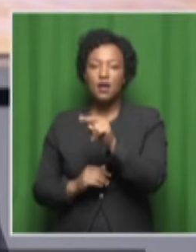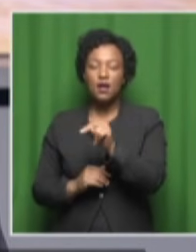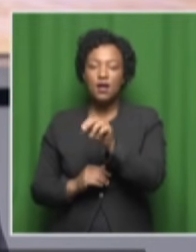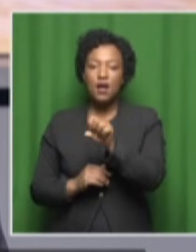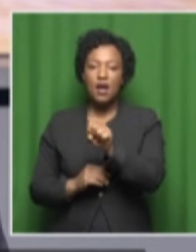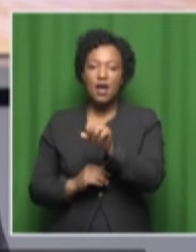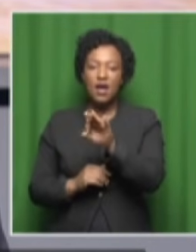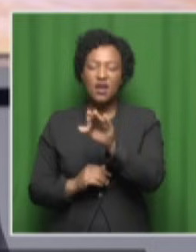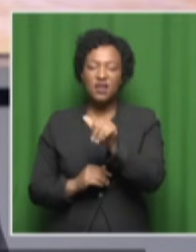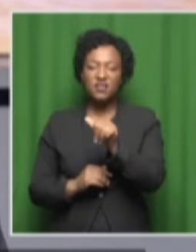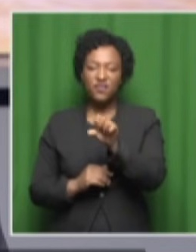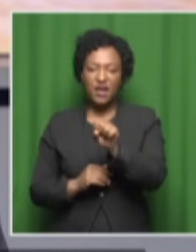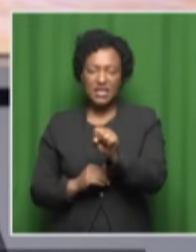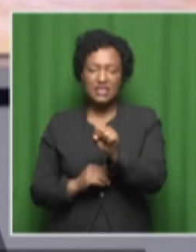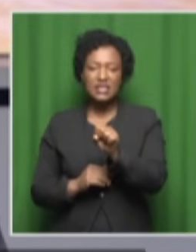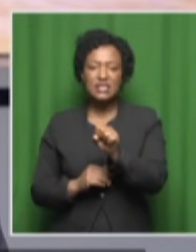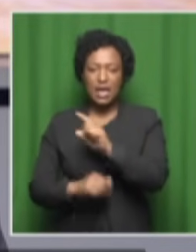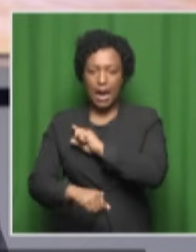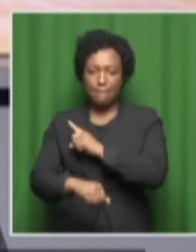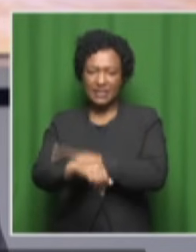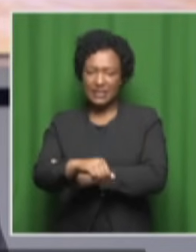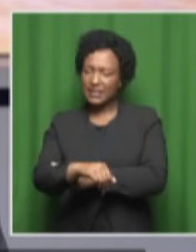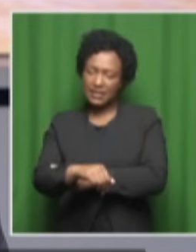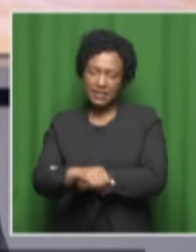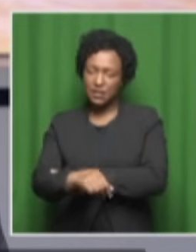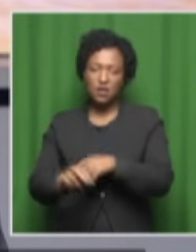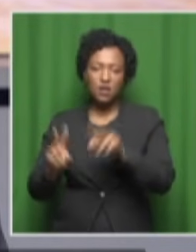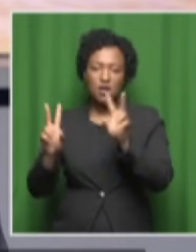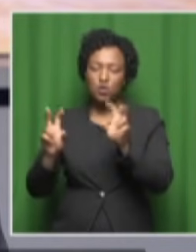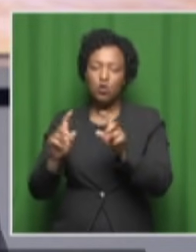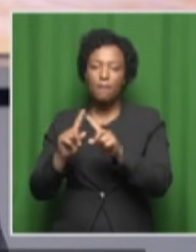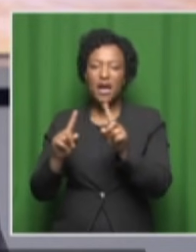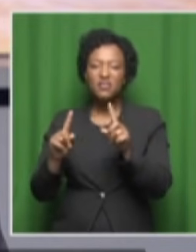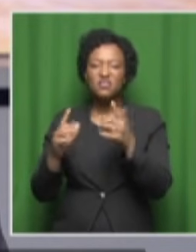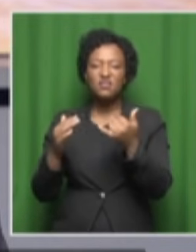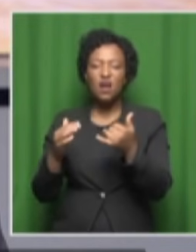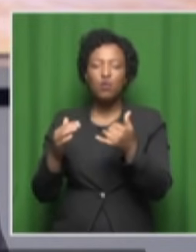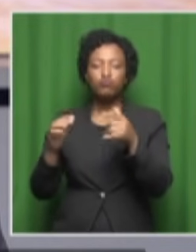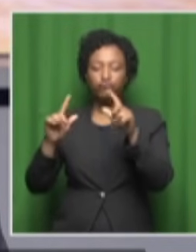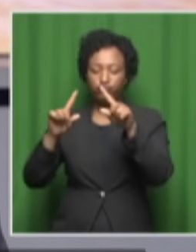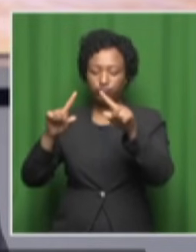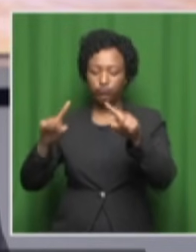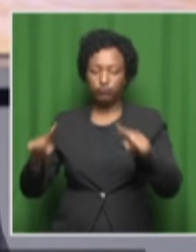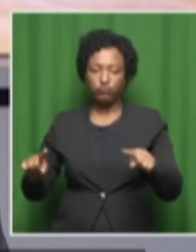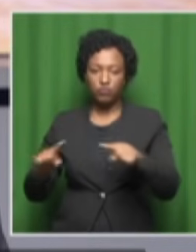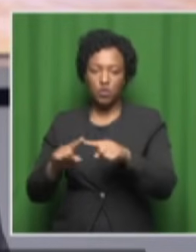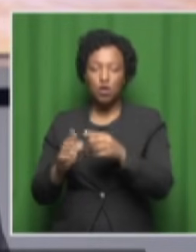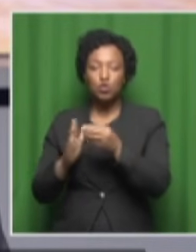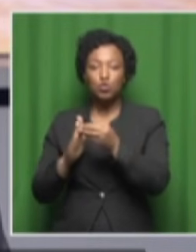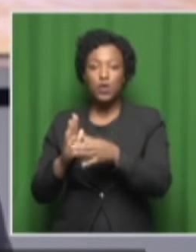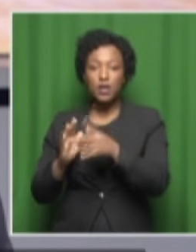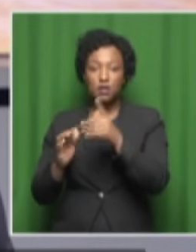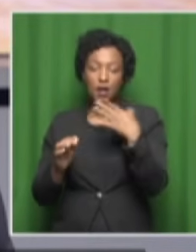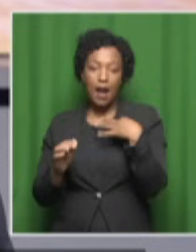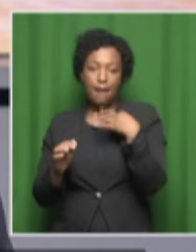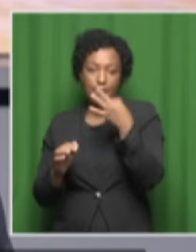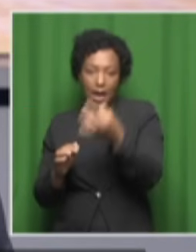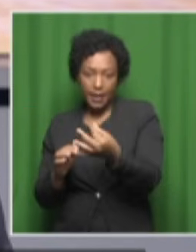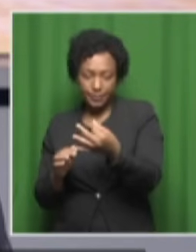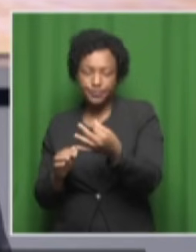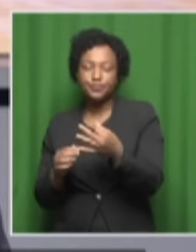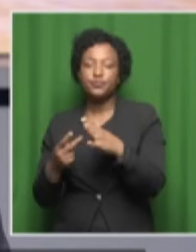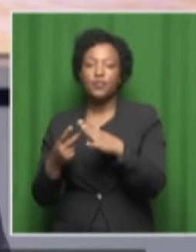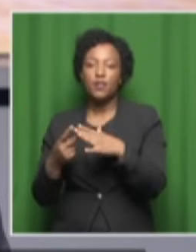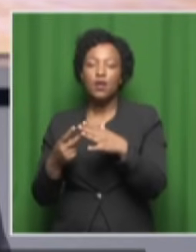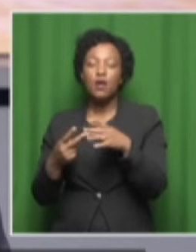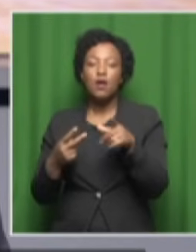I mean, we're working with a triangular system where the student applied to a university. The university provides the information